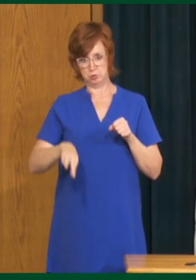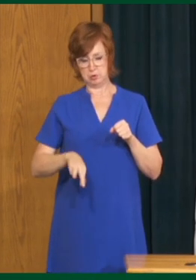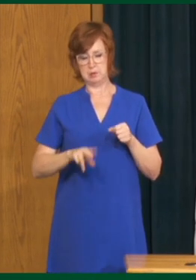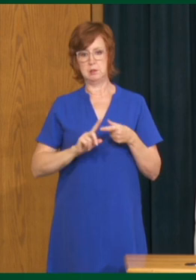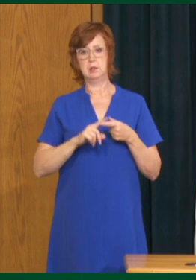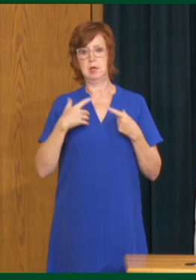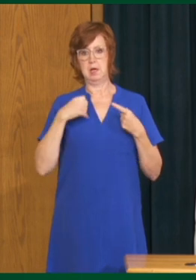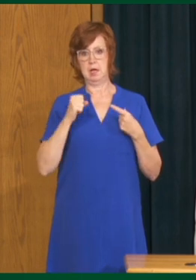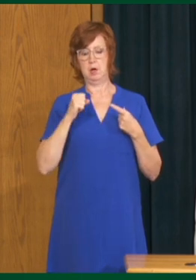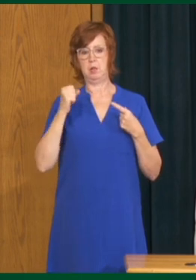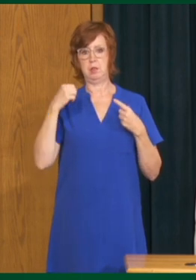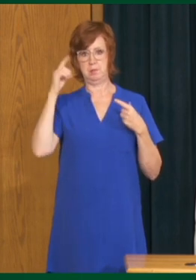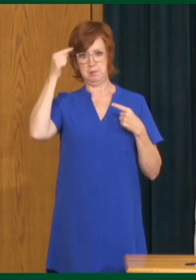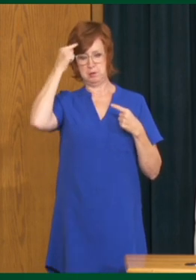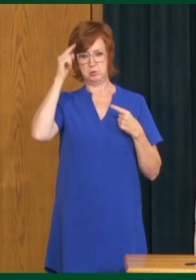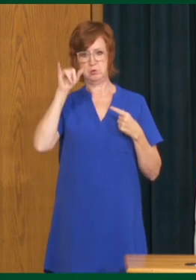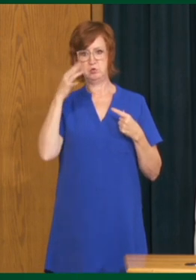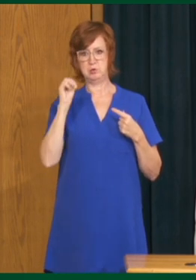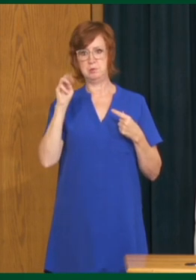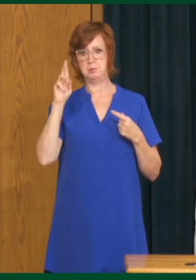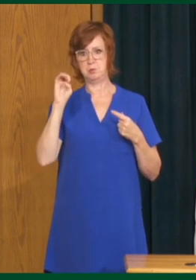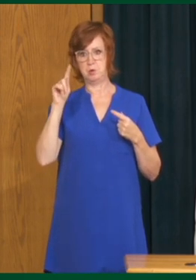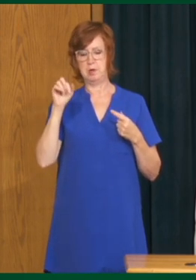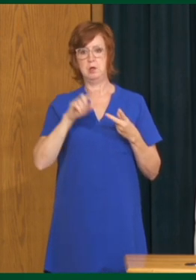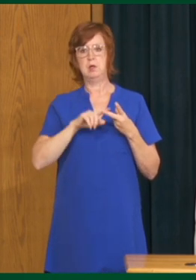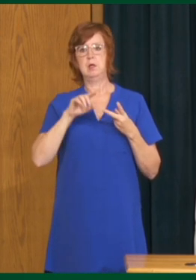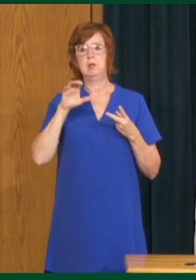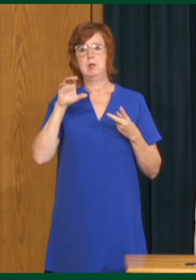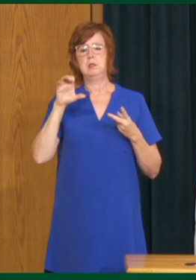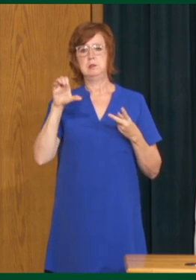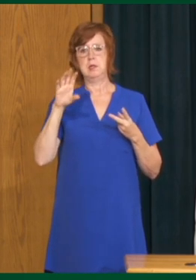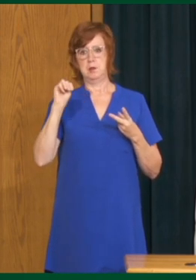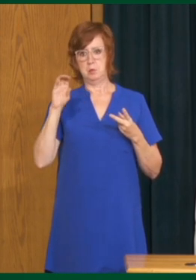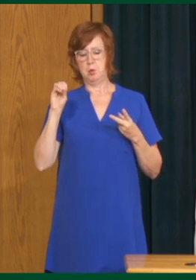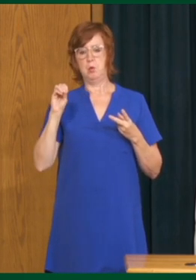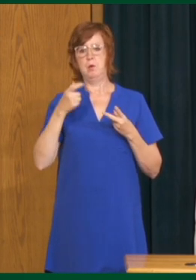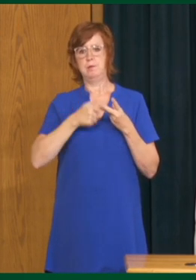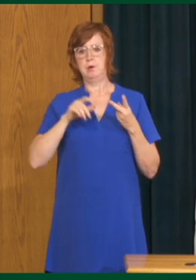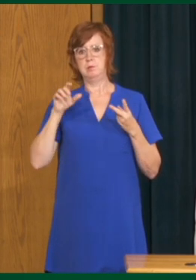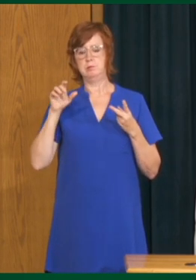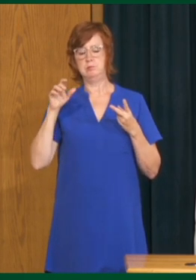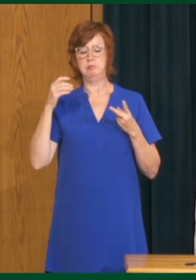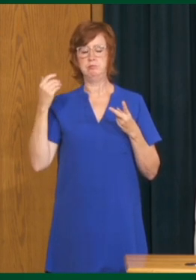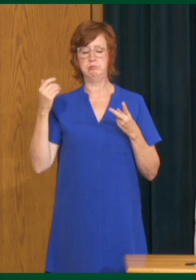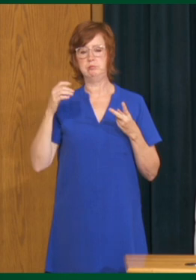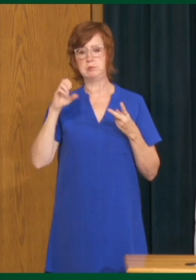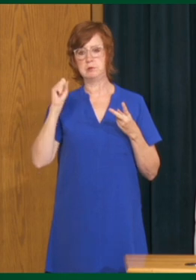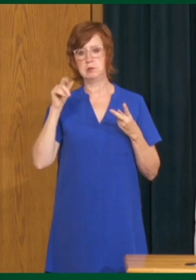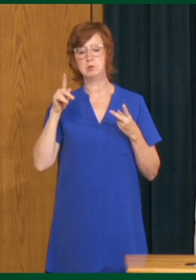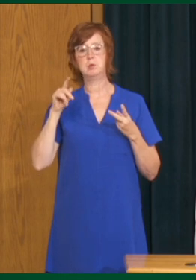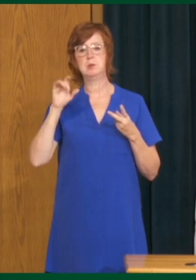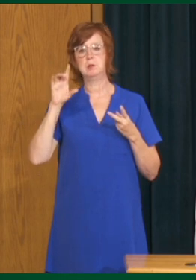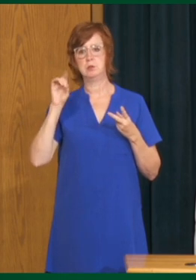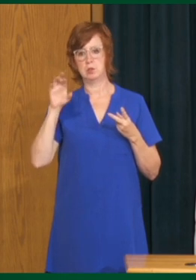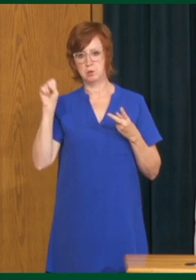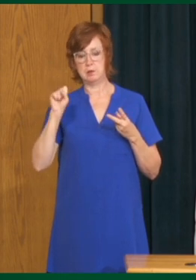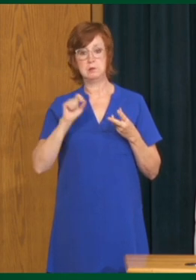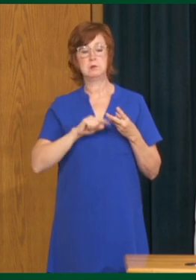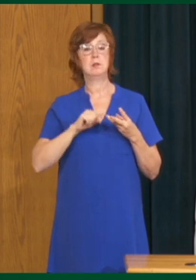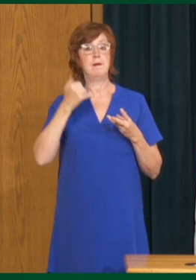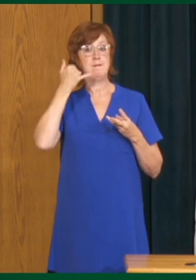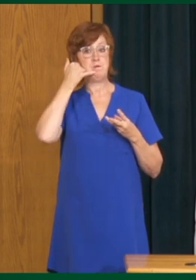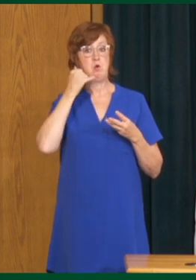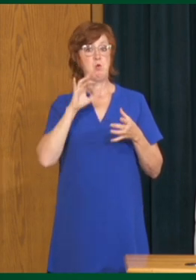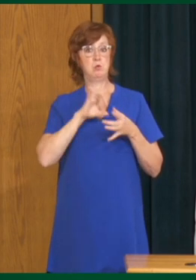Minister Jim Reiter and Saskatchewan's Chief Medical Health Officer, Dr. Shahab. On the line today, we have Scott